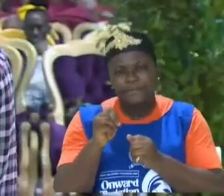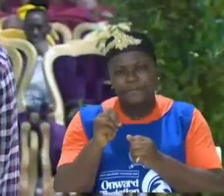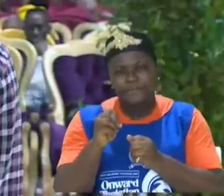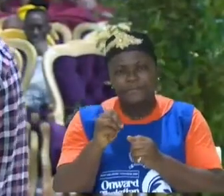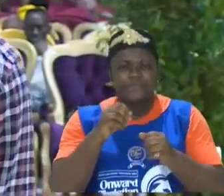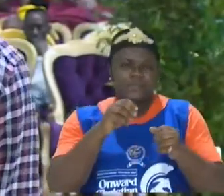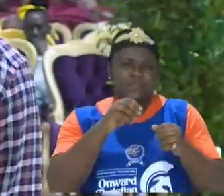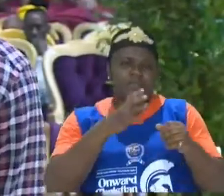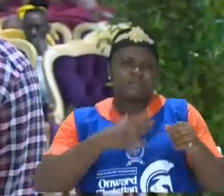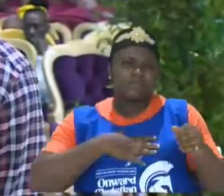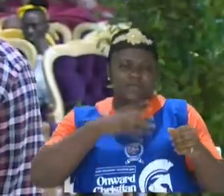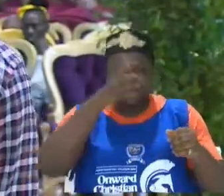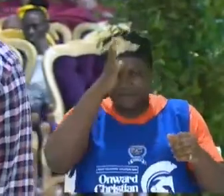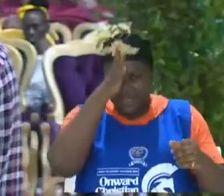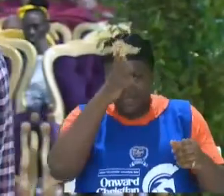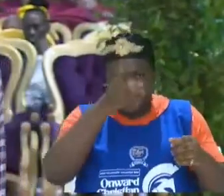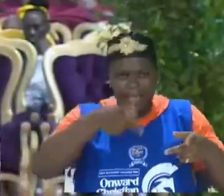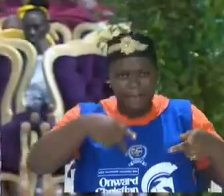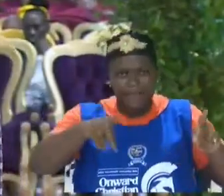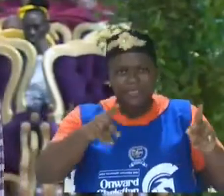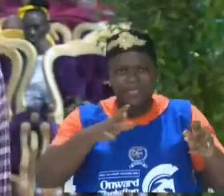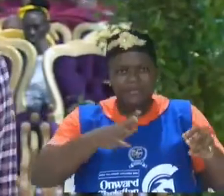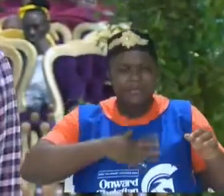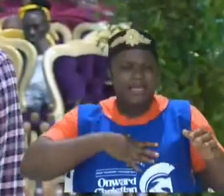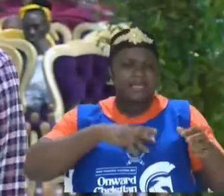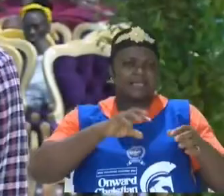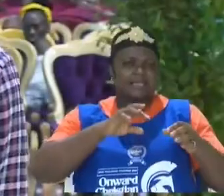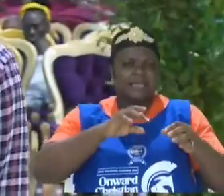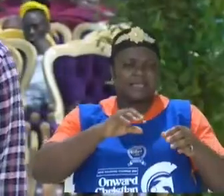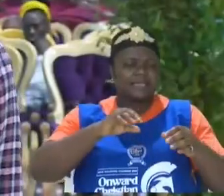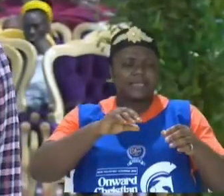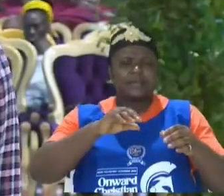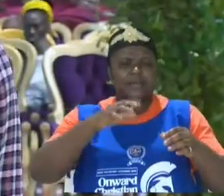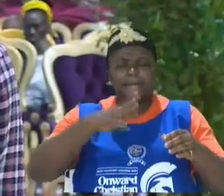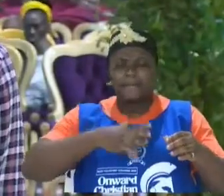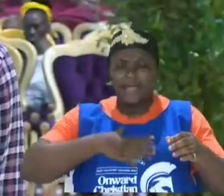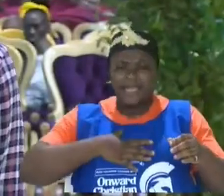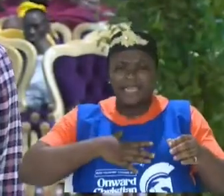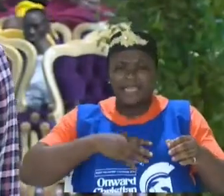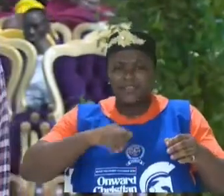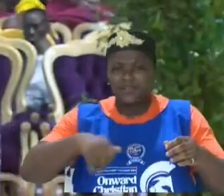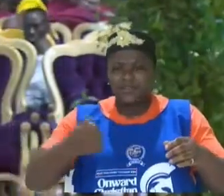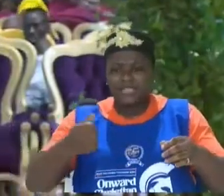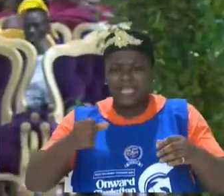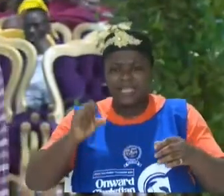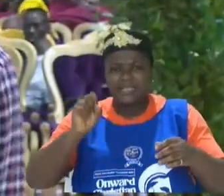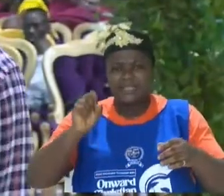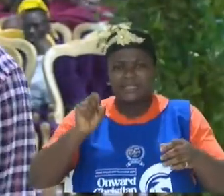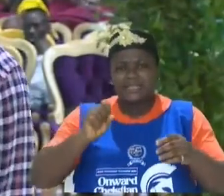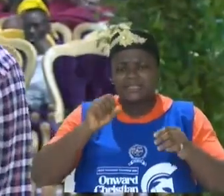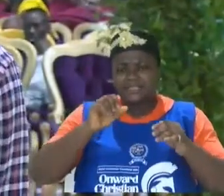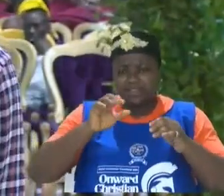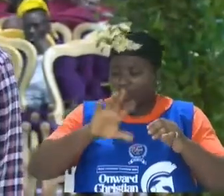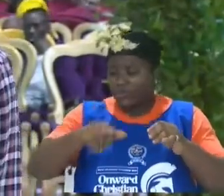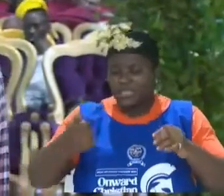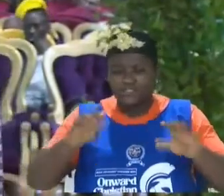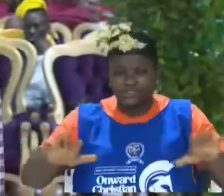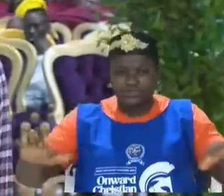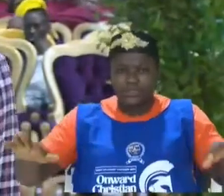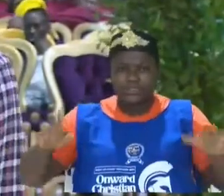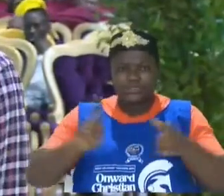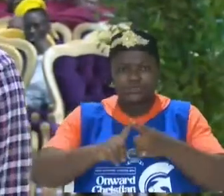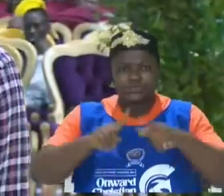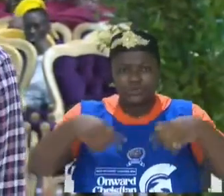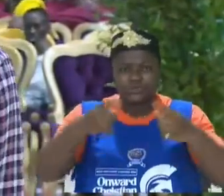permitted my siblings and cousins to go to church, but they say, me, I can never. But one particular Christmas